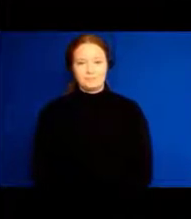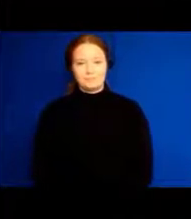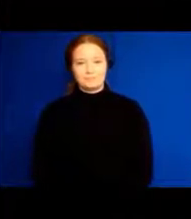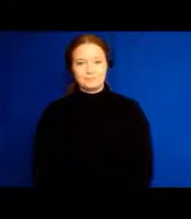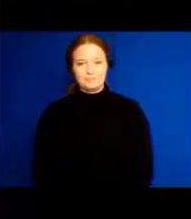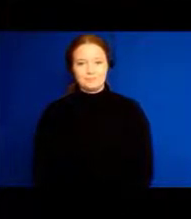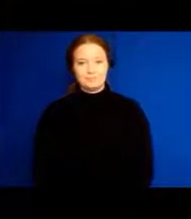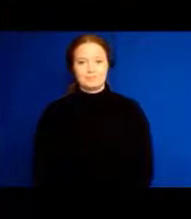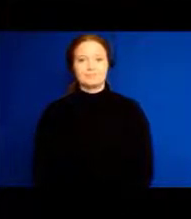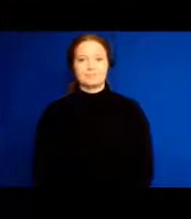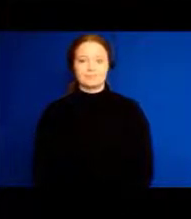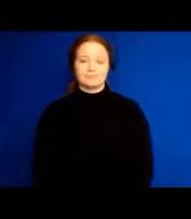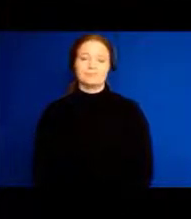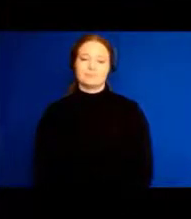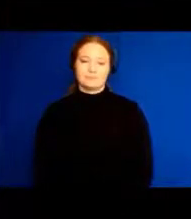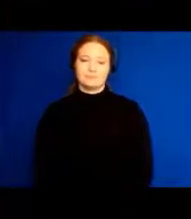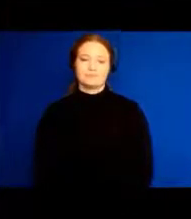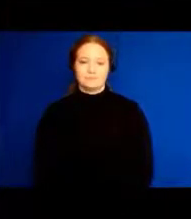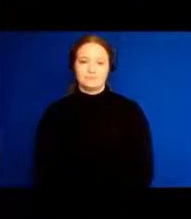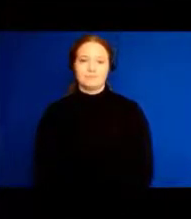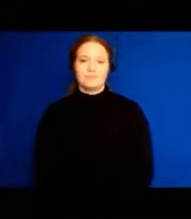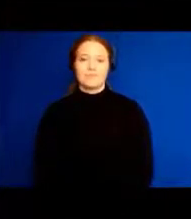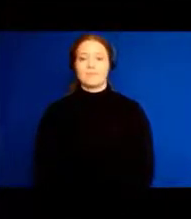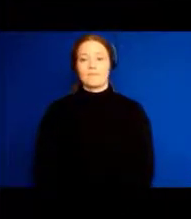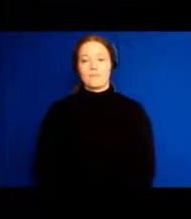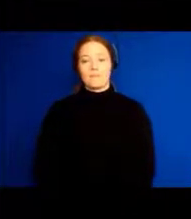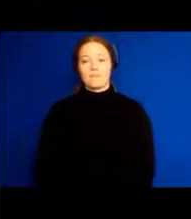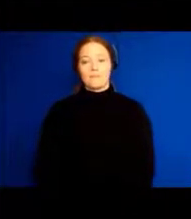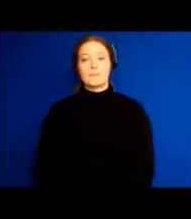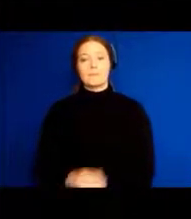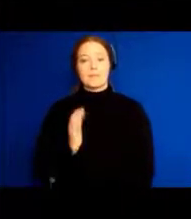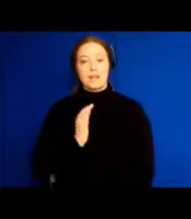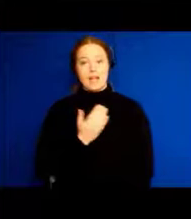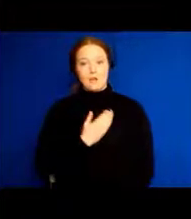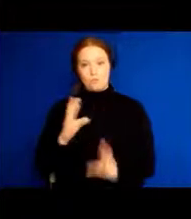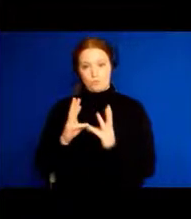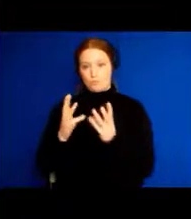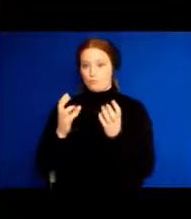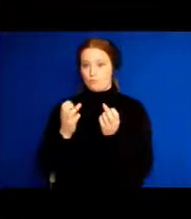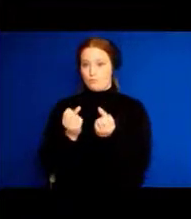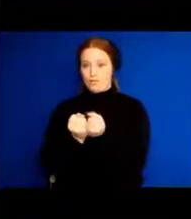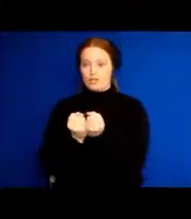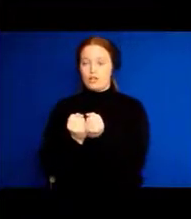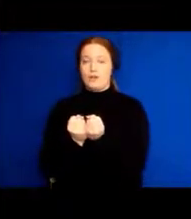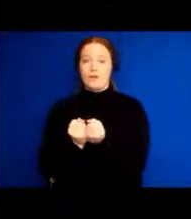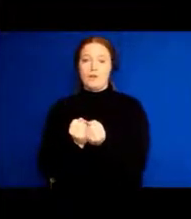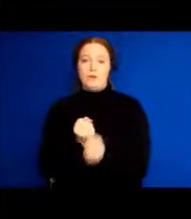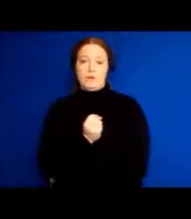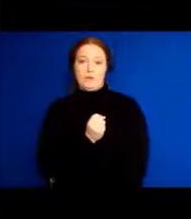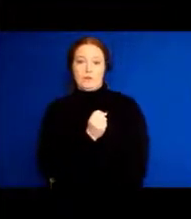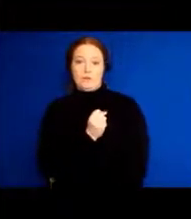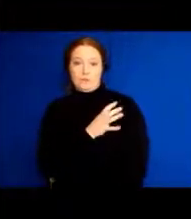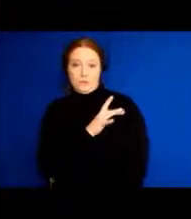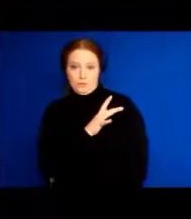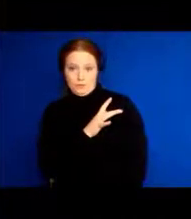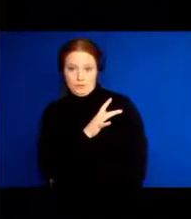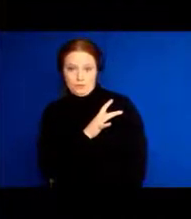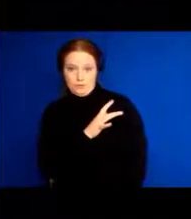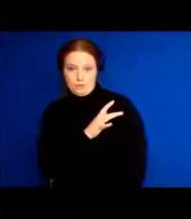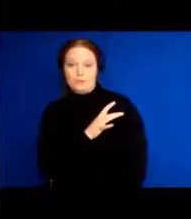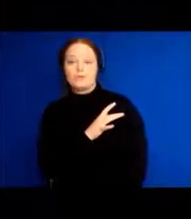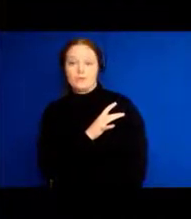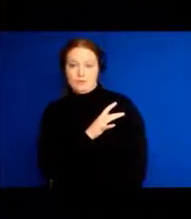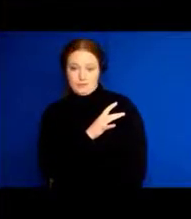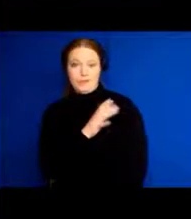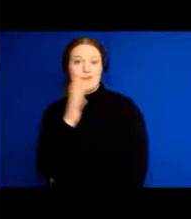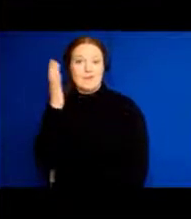So the workshops themselves were, we were very fortunate in that we did have an opportunity to have four